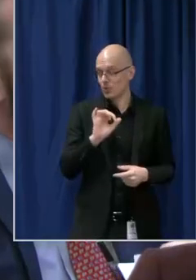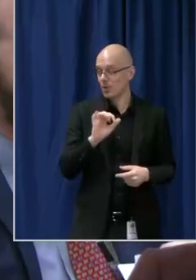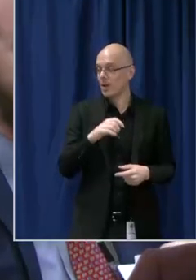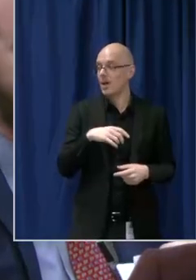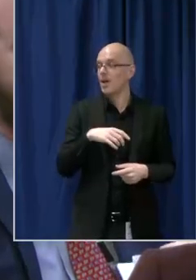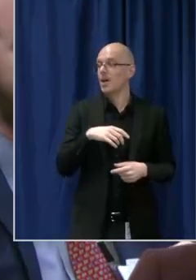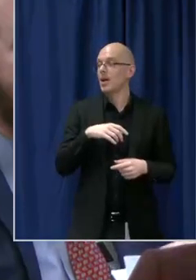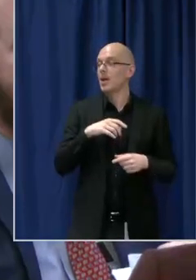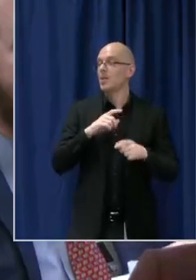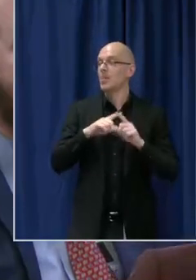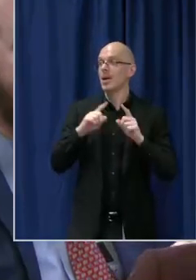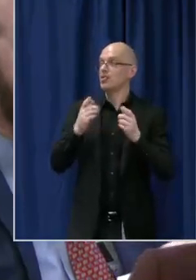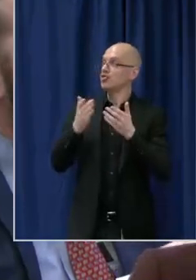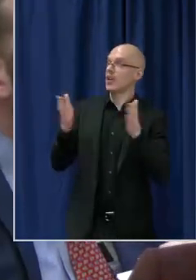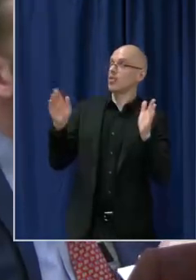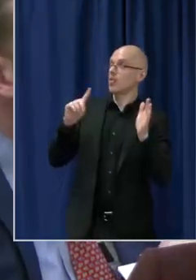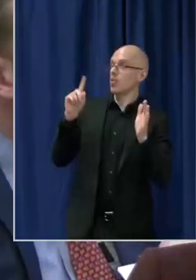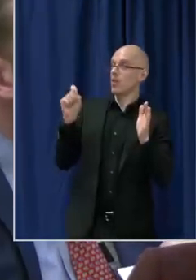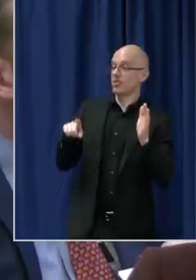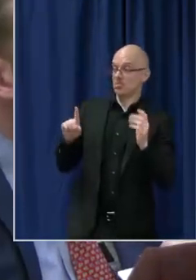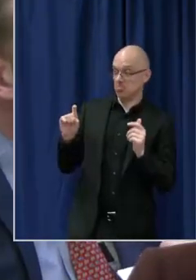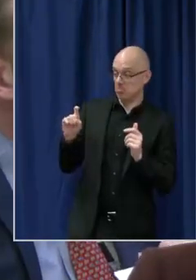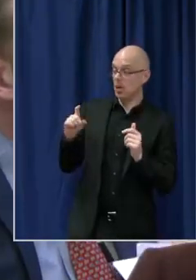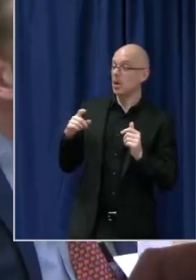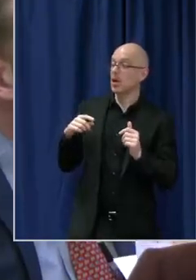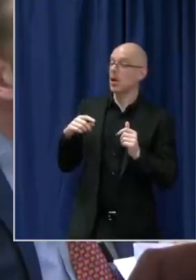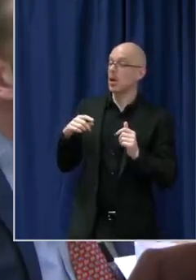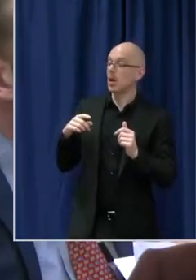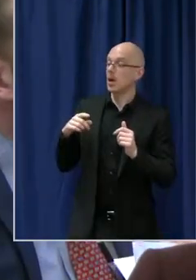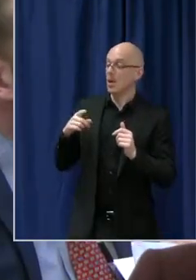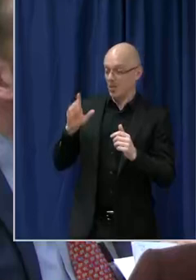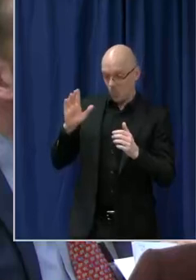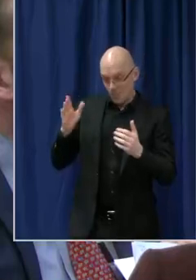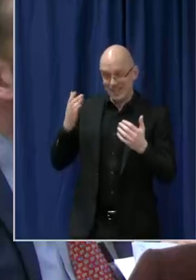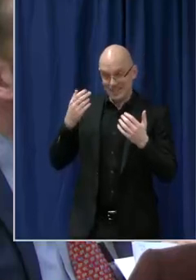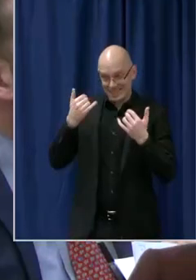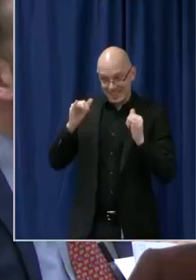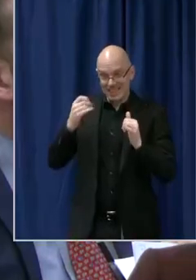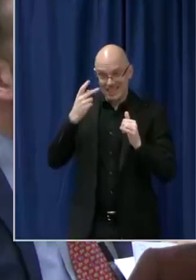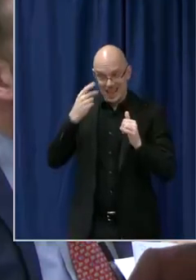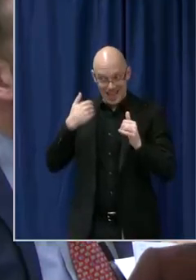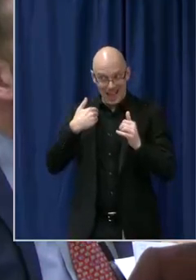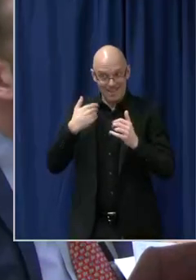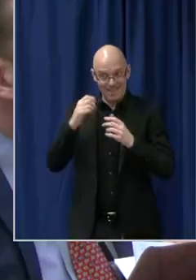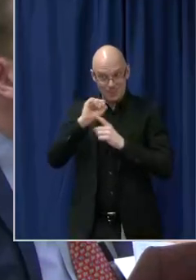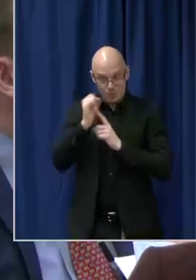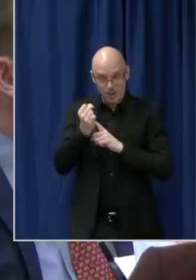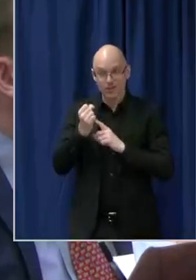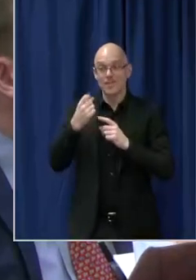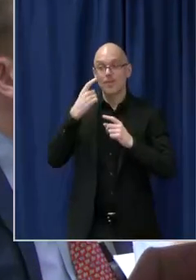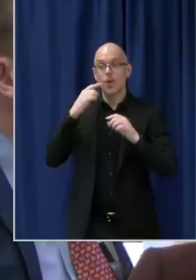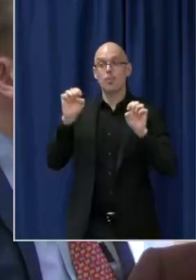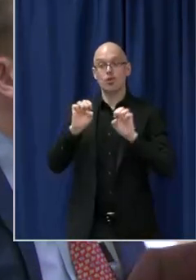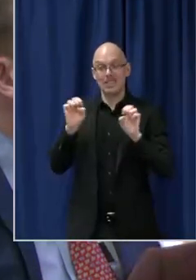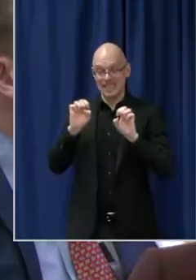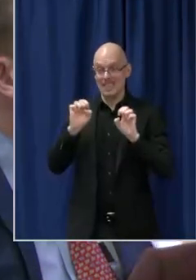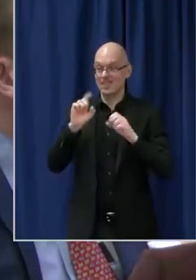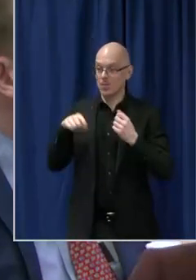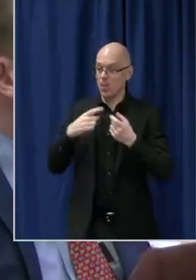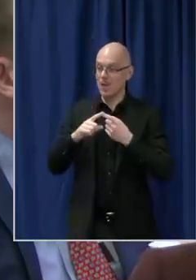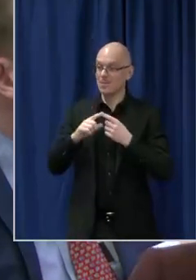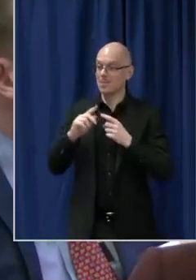just a general global question, there are going to be still situations in emergencies where people need to